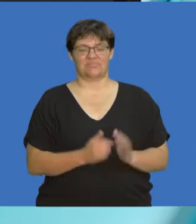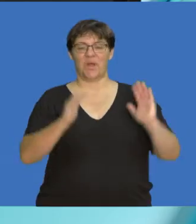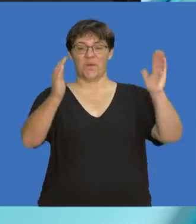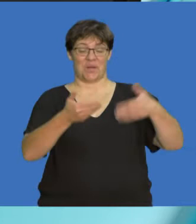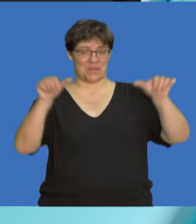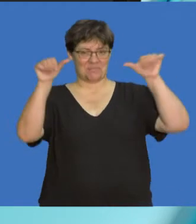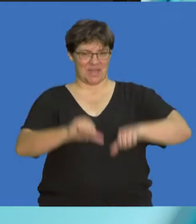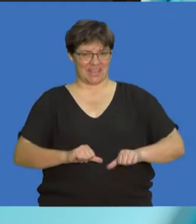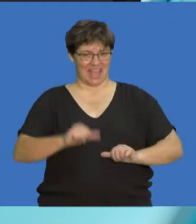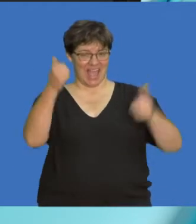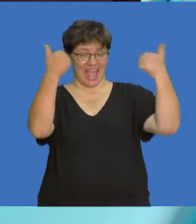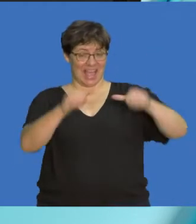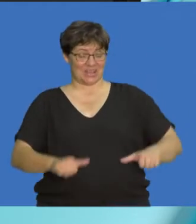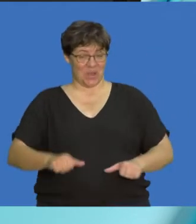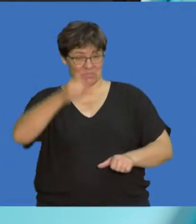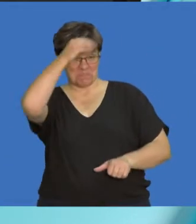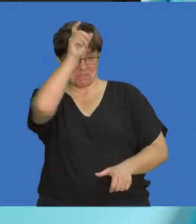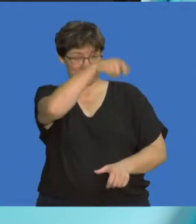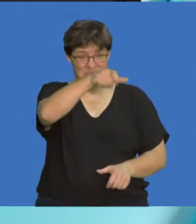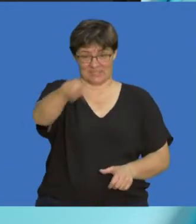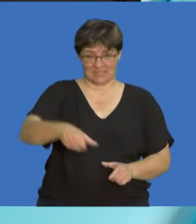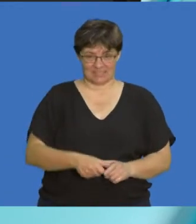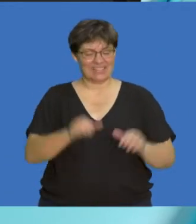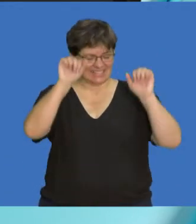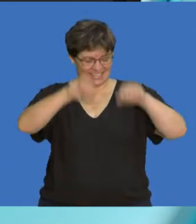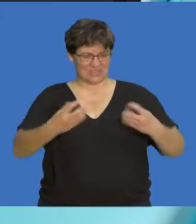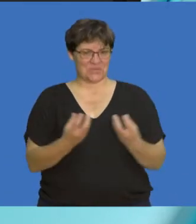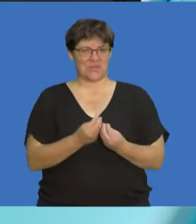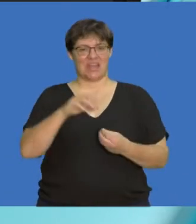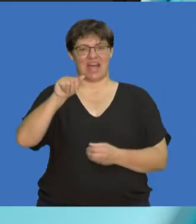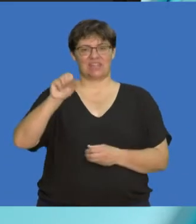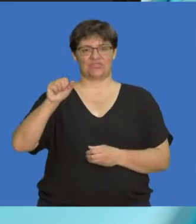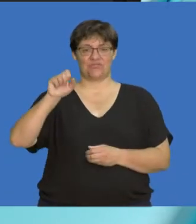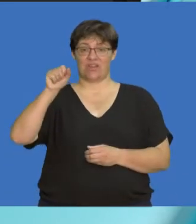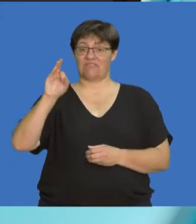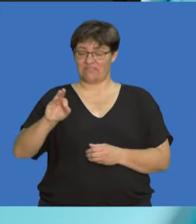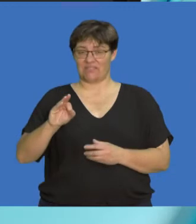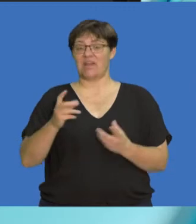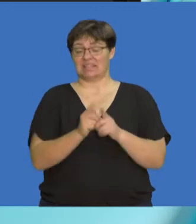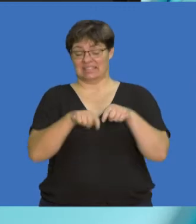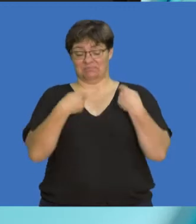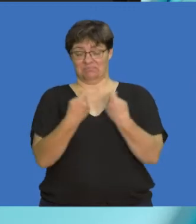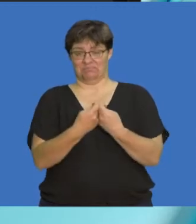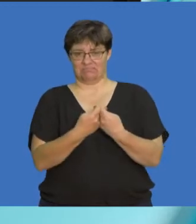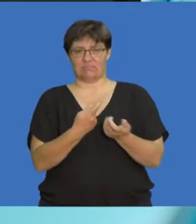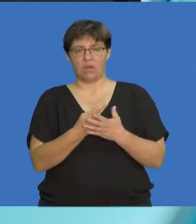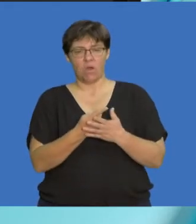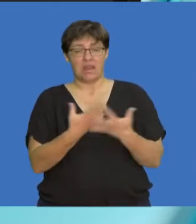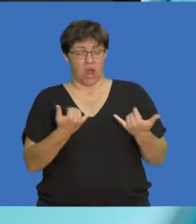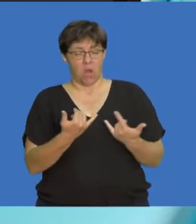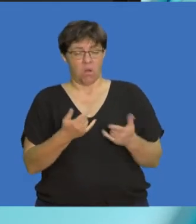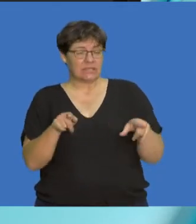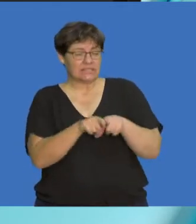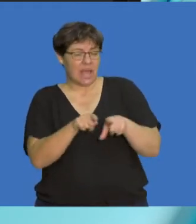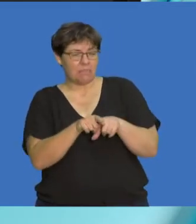Welcome back, accounting boffins. Yes, you with Ashraf Patel and the crew. What we're going to do is we're going to take you off on a flight to